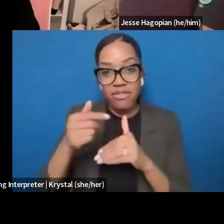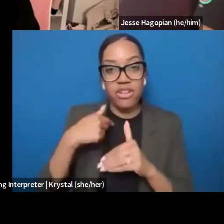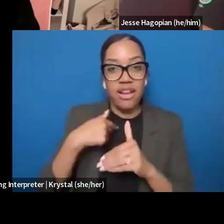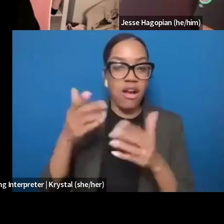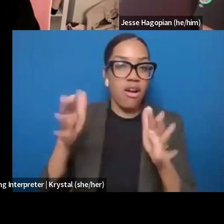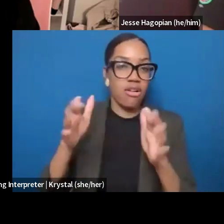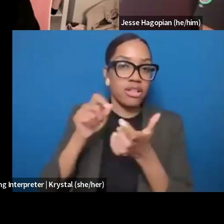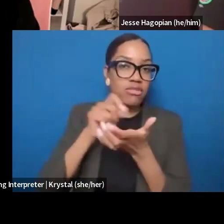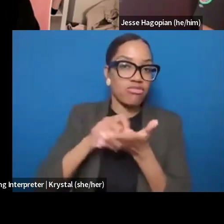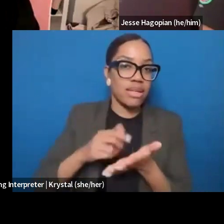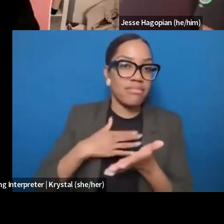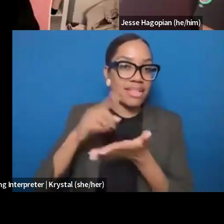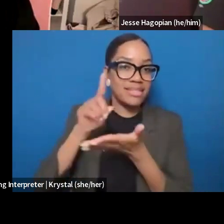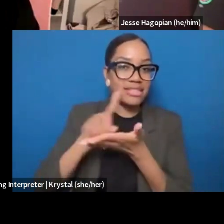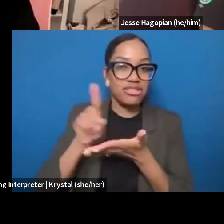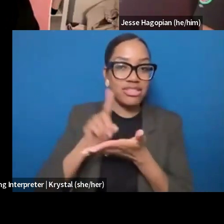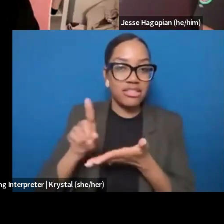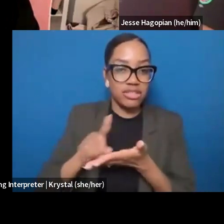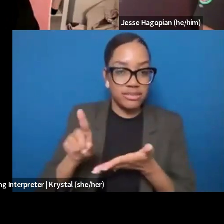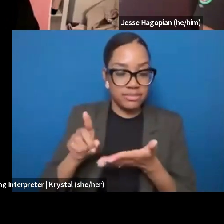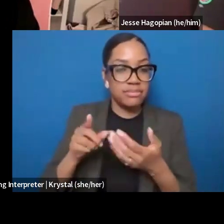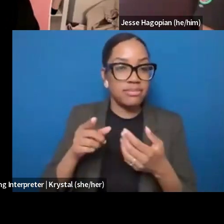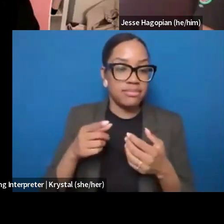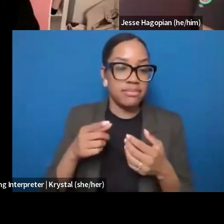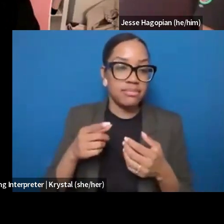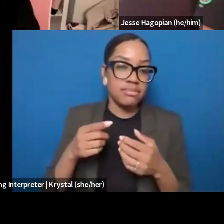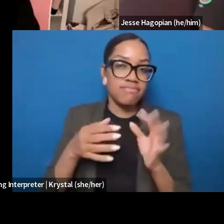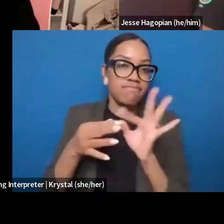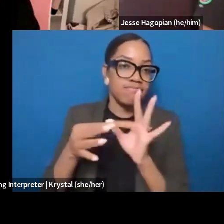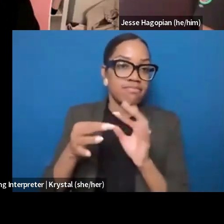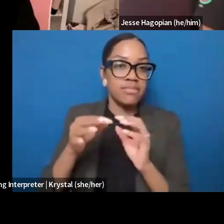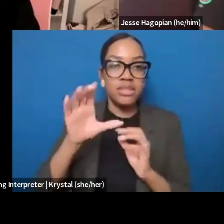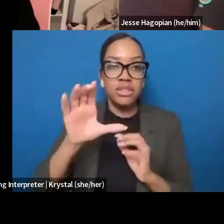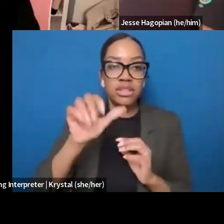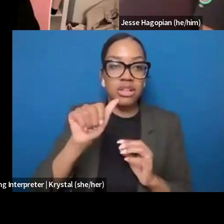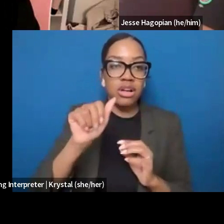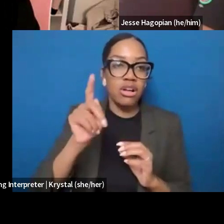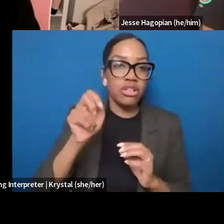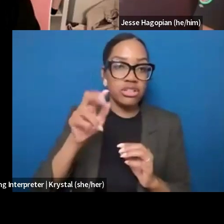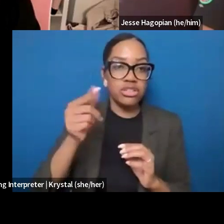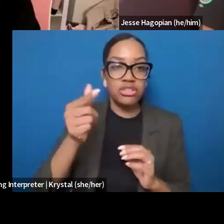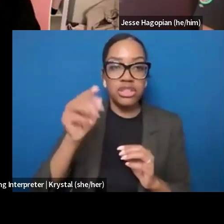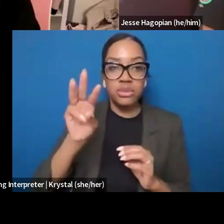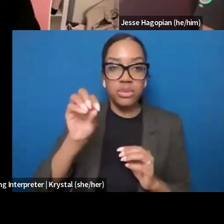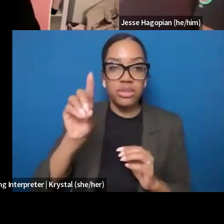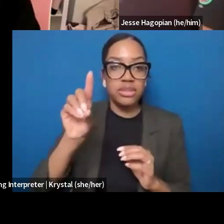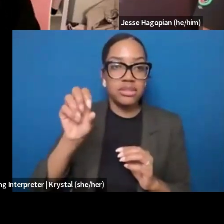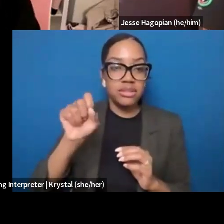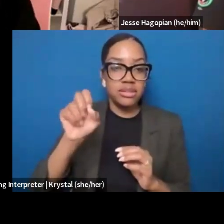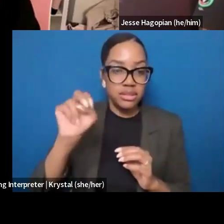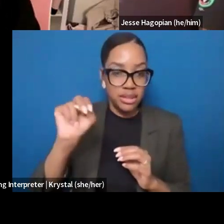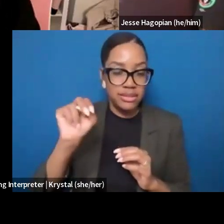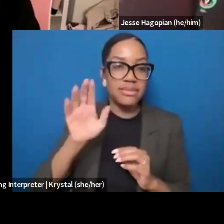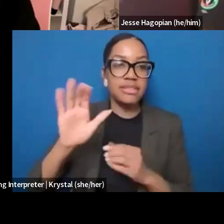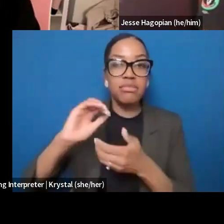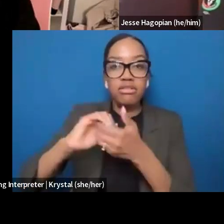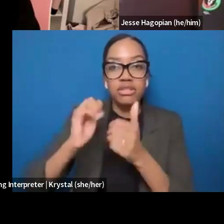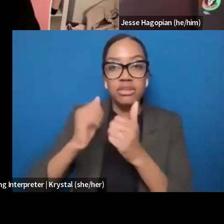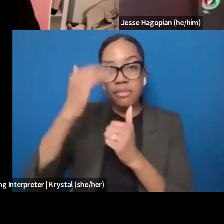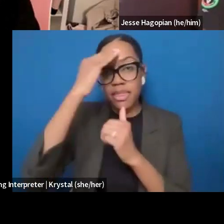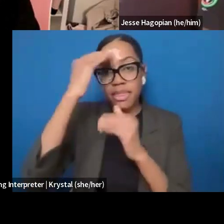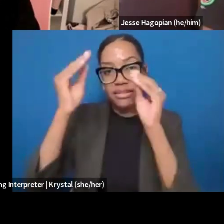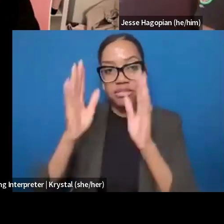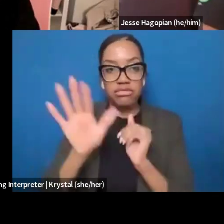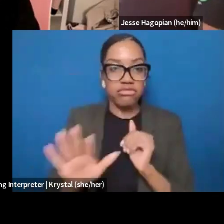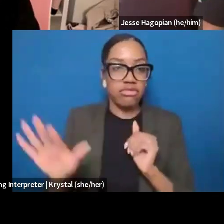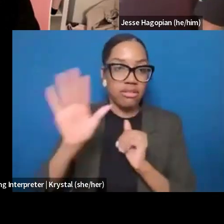dissertation on, the story of Carter G. Woodson and his intellectual partnership with Black teachers across the country. I didn't know of